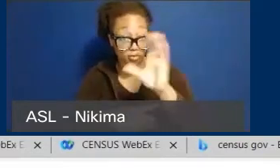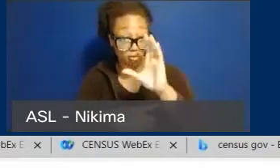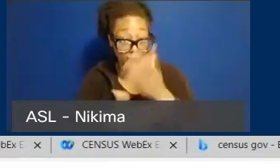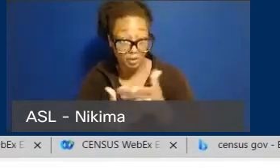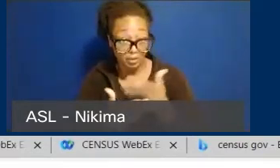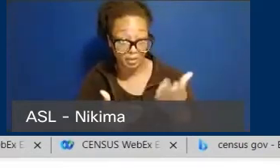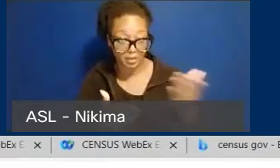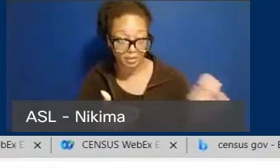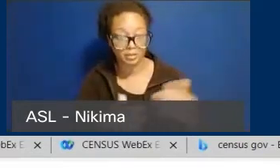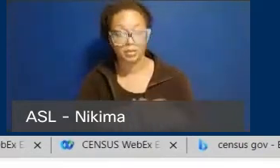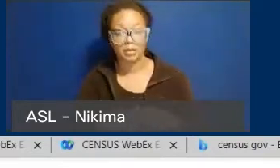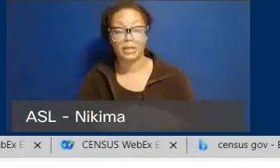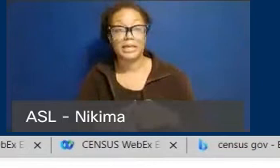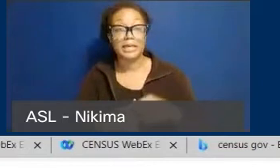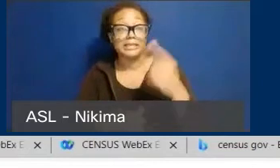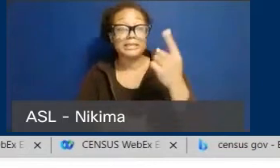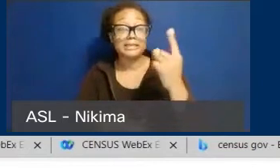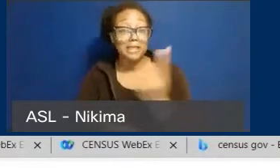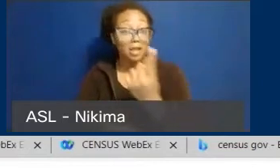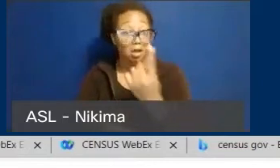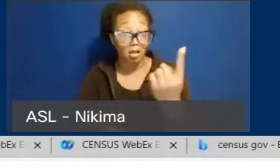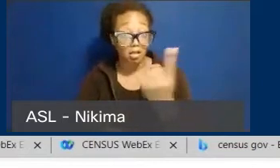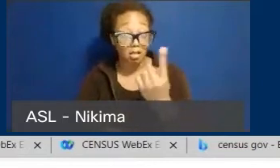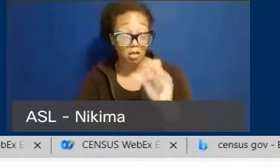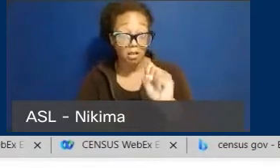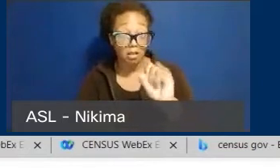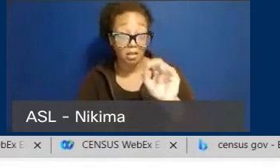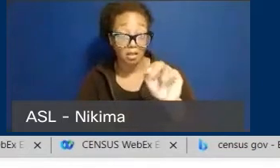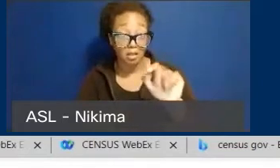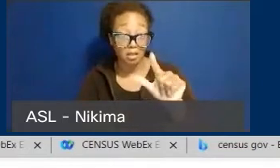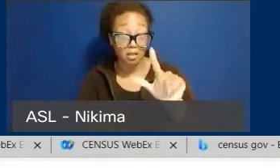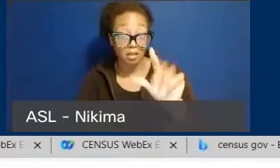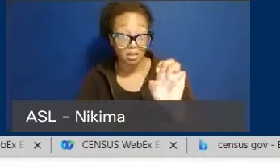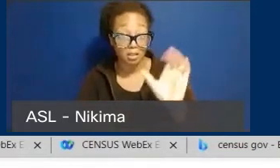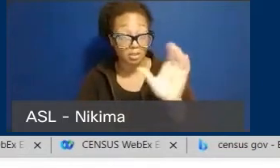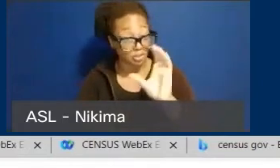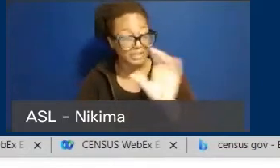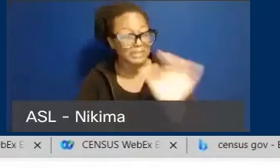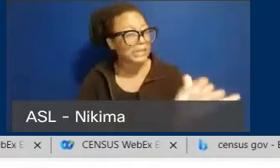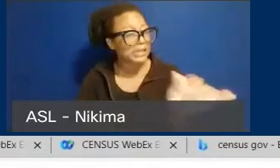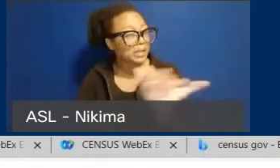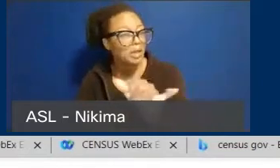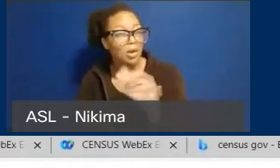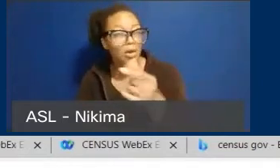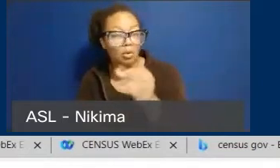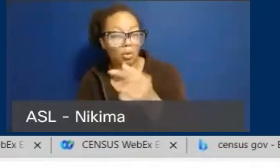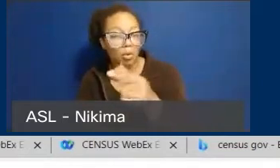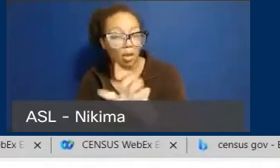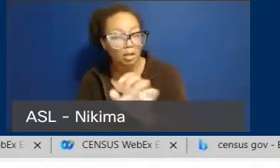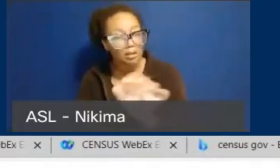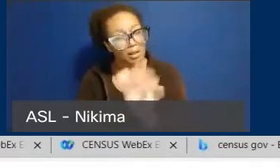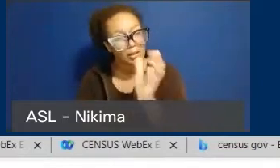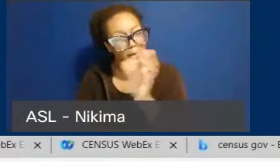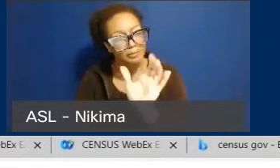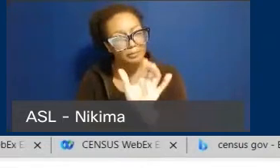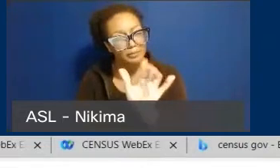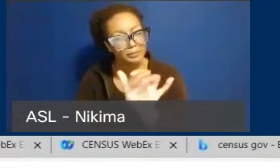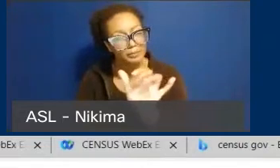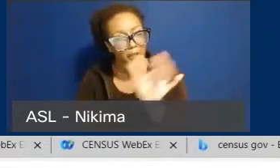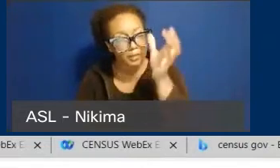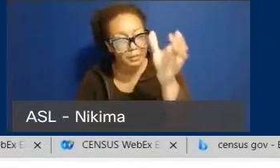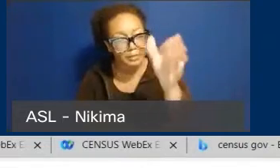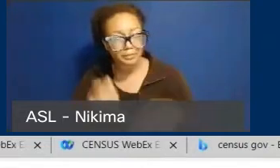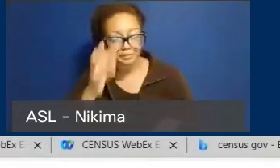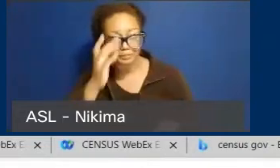a single search. So it's just like a Google type search. So I do know that information